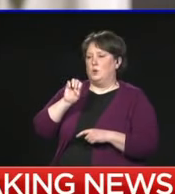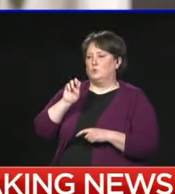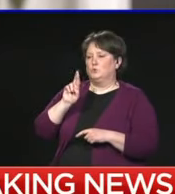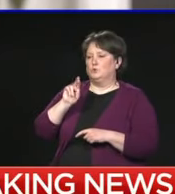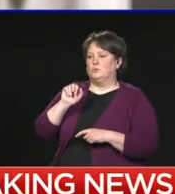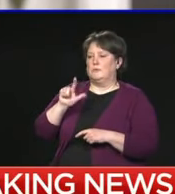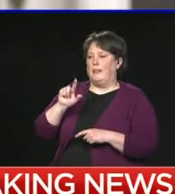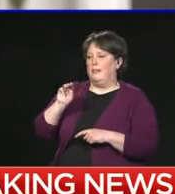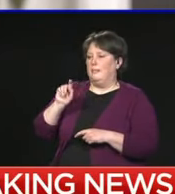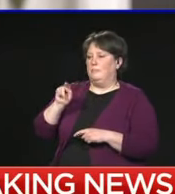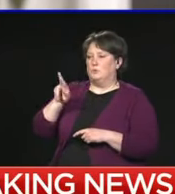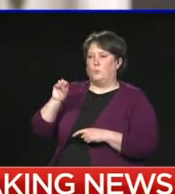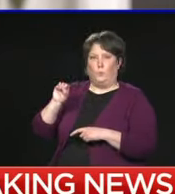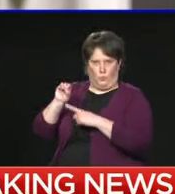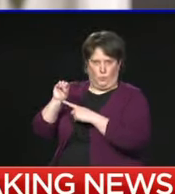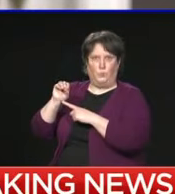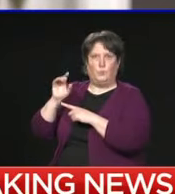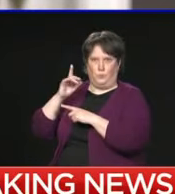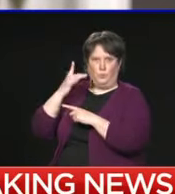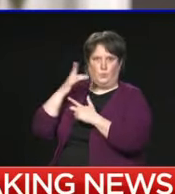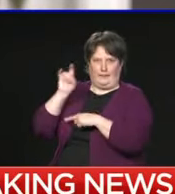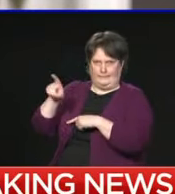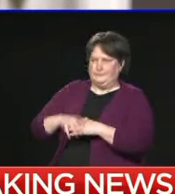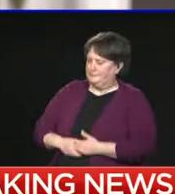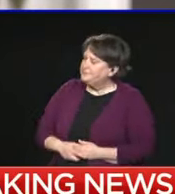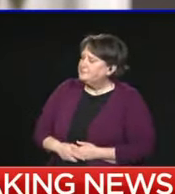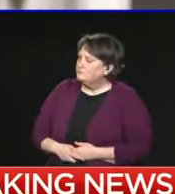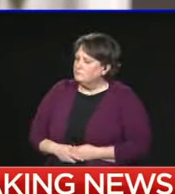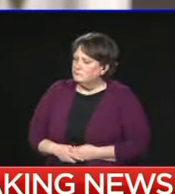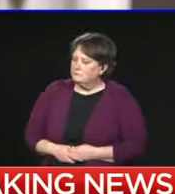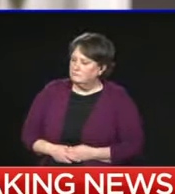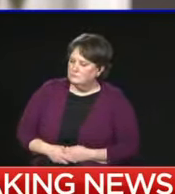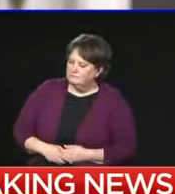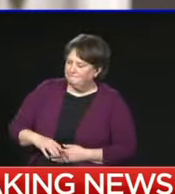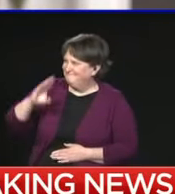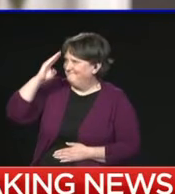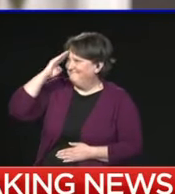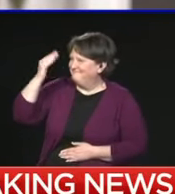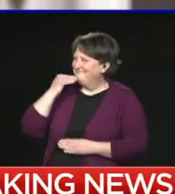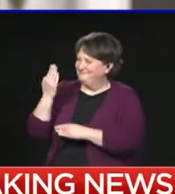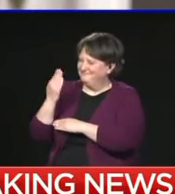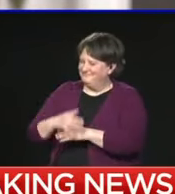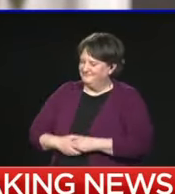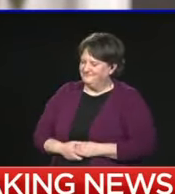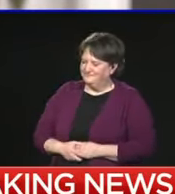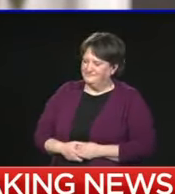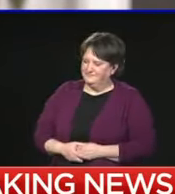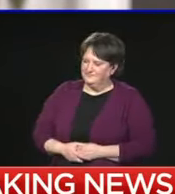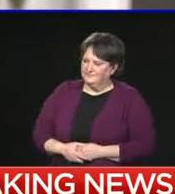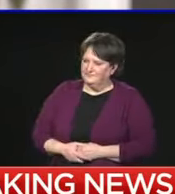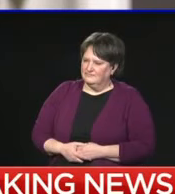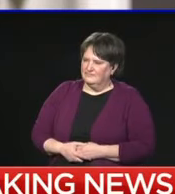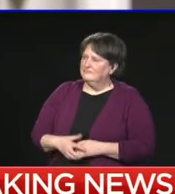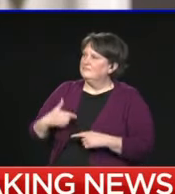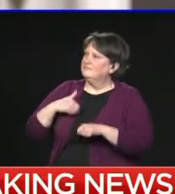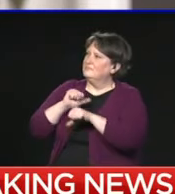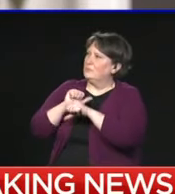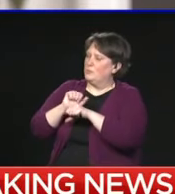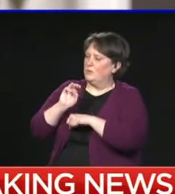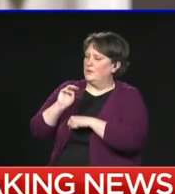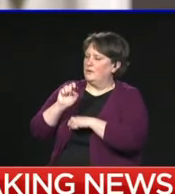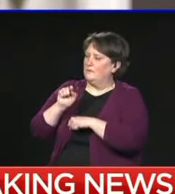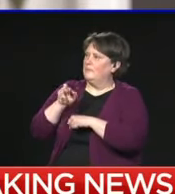ahead. François Carabin, Journal Métro. Please go ahead. Bonjour, Monsieur Trudeau. François Carabin. Mr. Trudeau, this is François Carabin